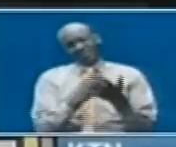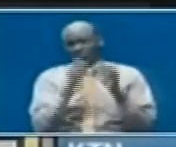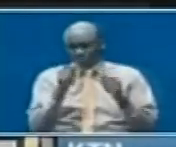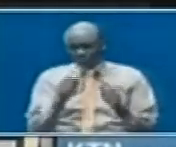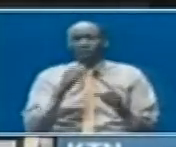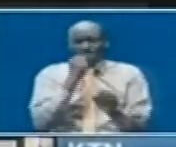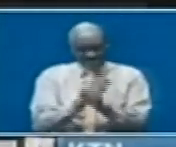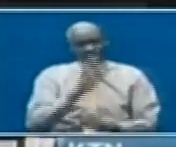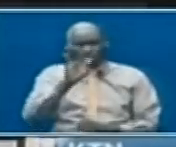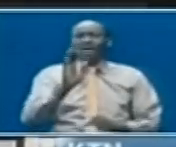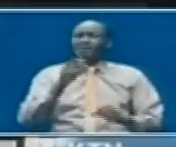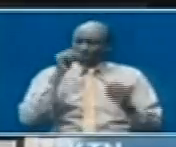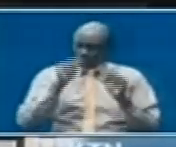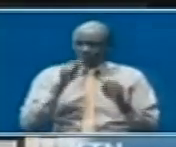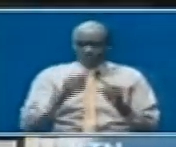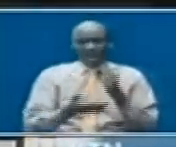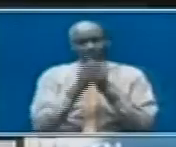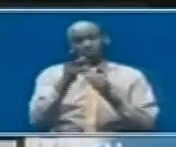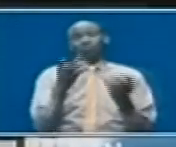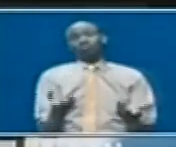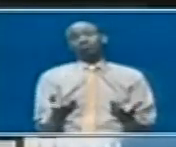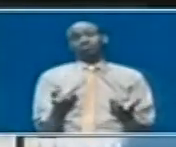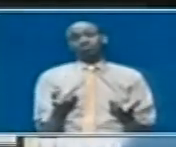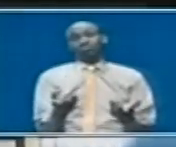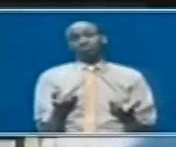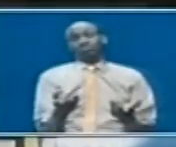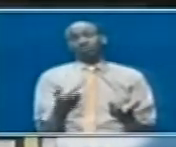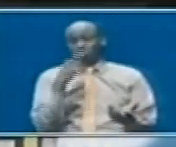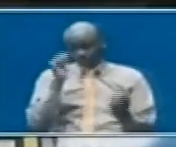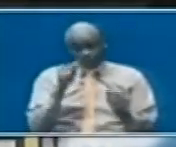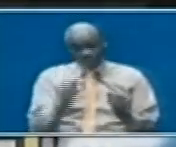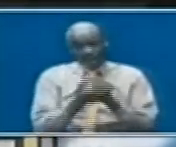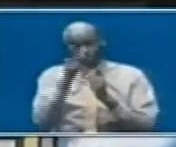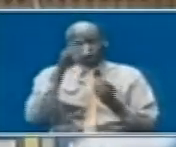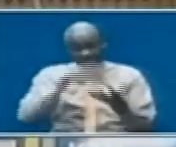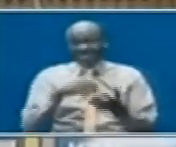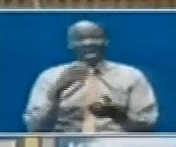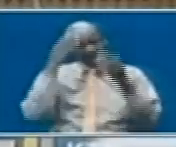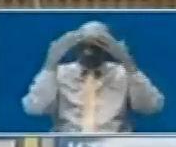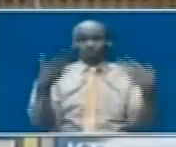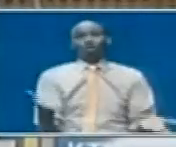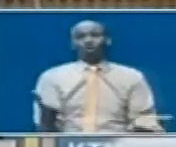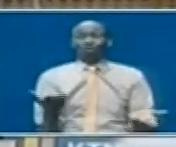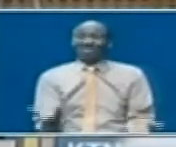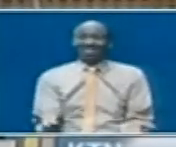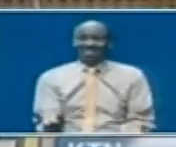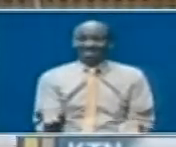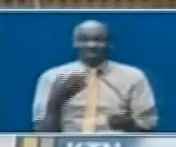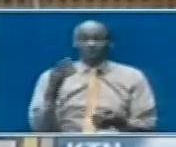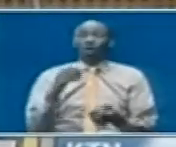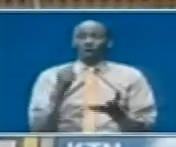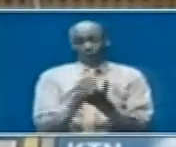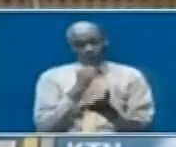your case solid? And he answered, I don't know. And I found this to be very surprising, because all along, the Office of